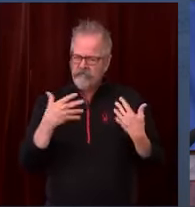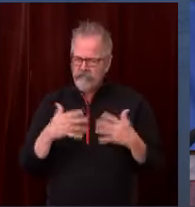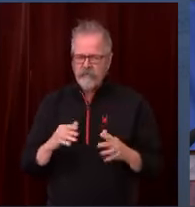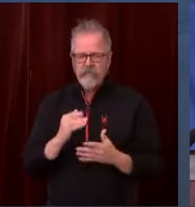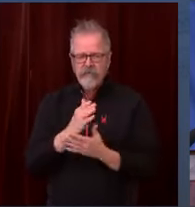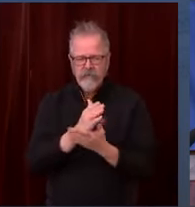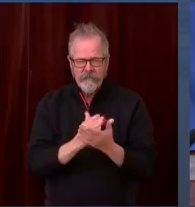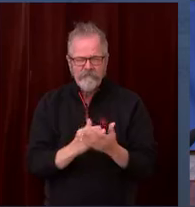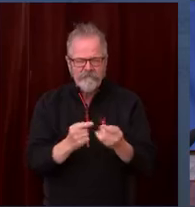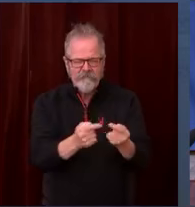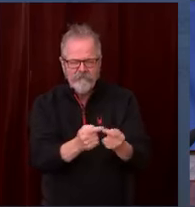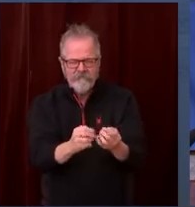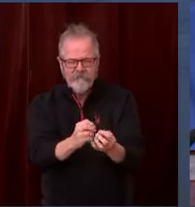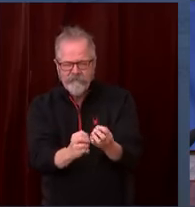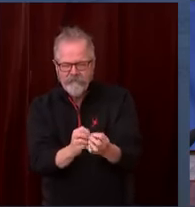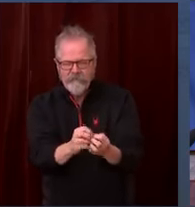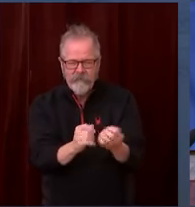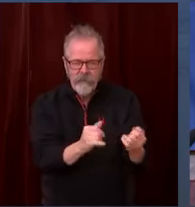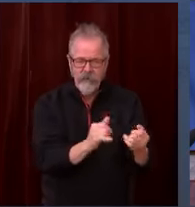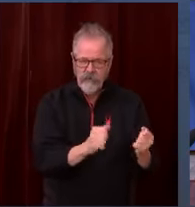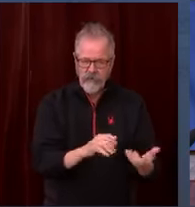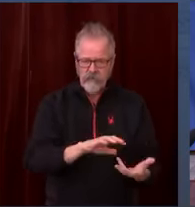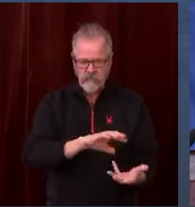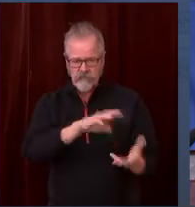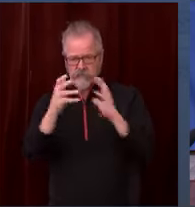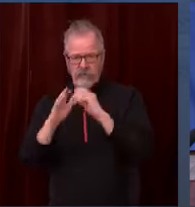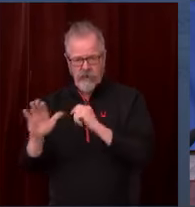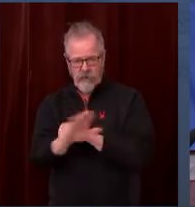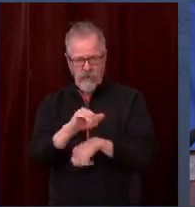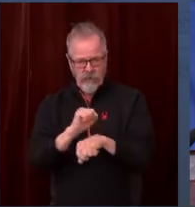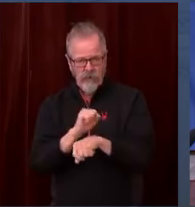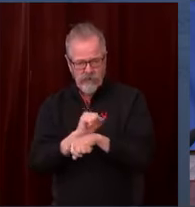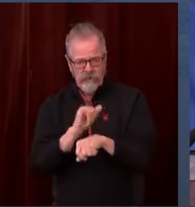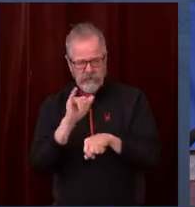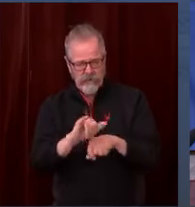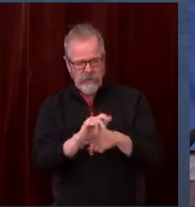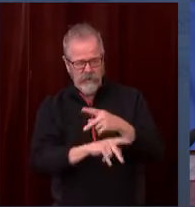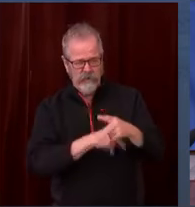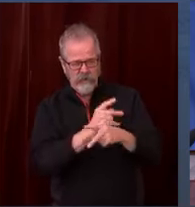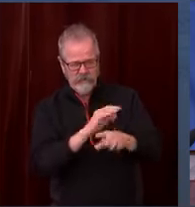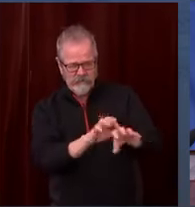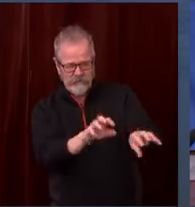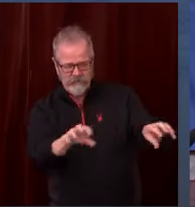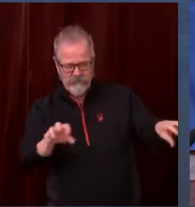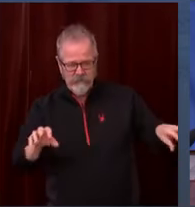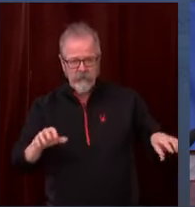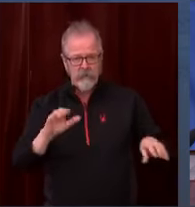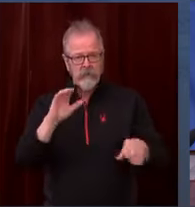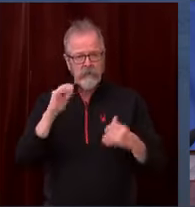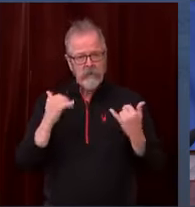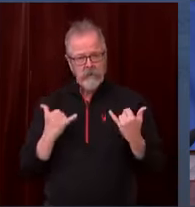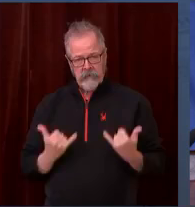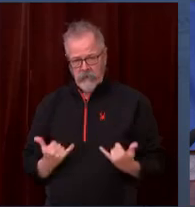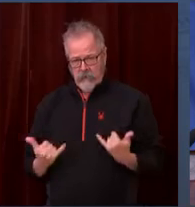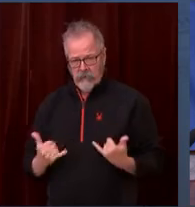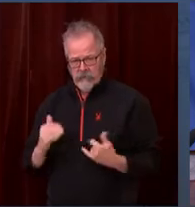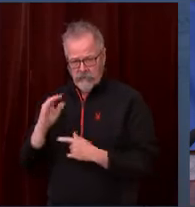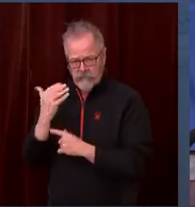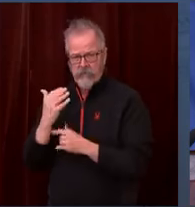a pause in effect on efforts to terminate a health district or a city-county health